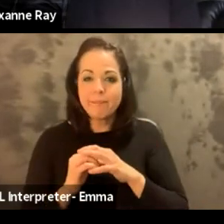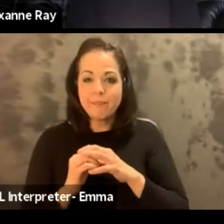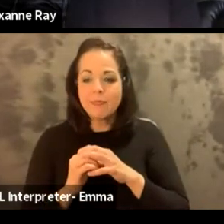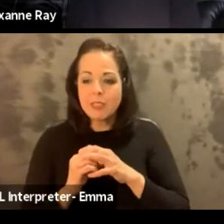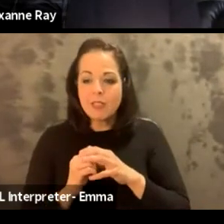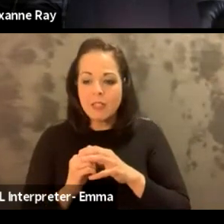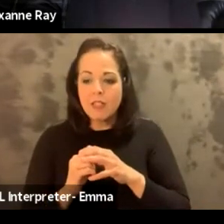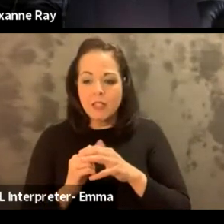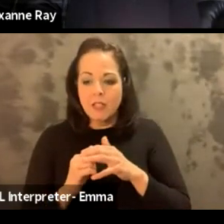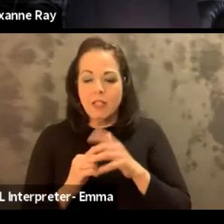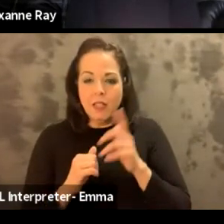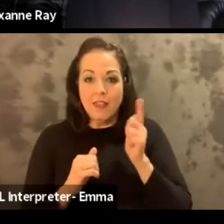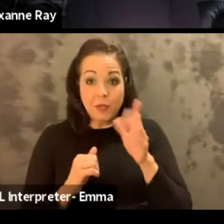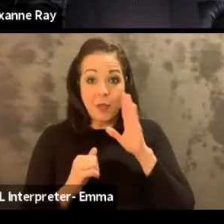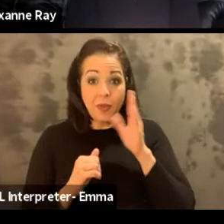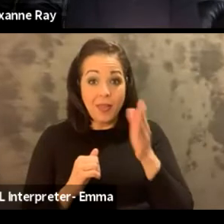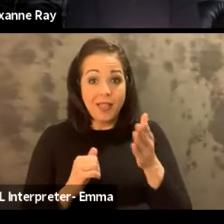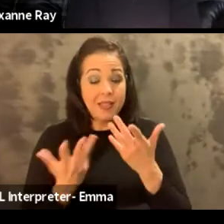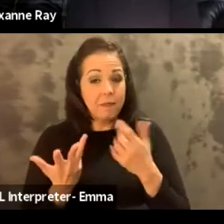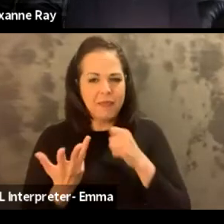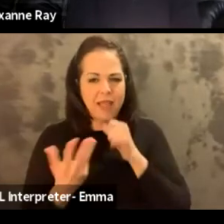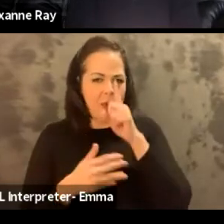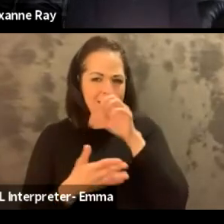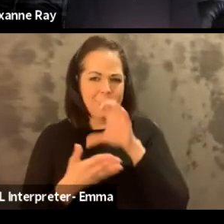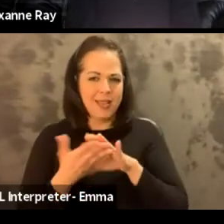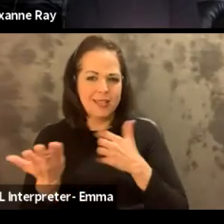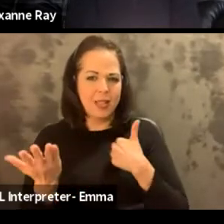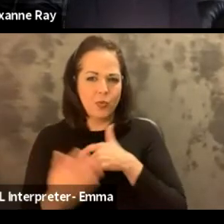know, eventually it is. I don't think we should be